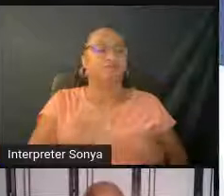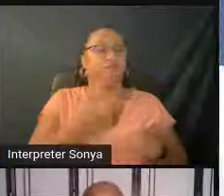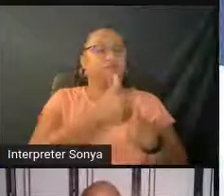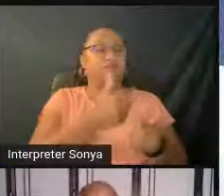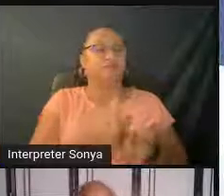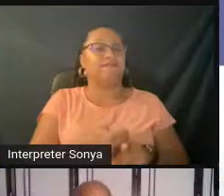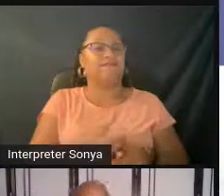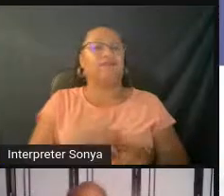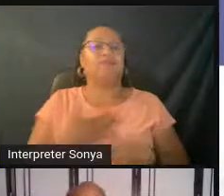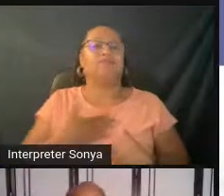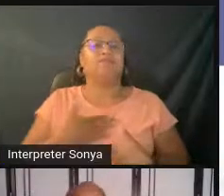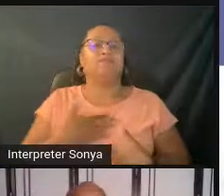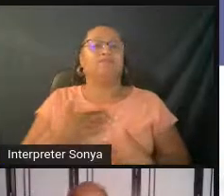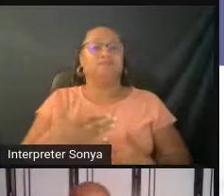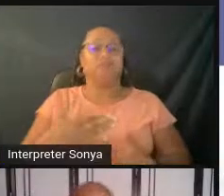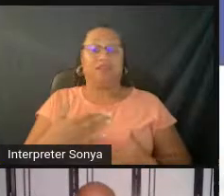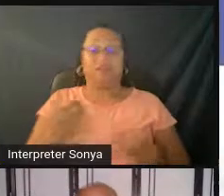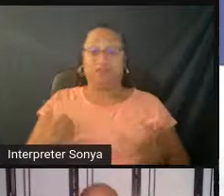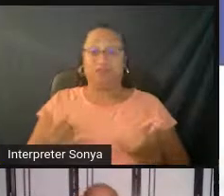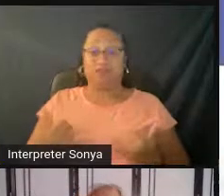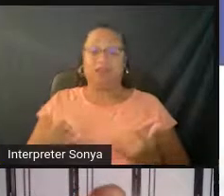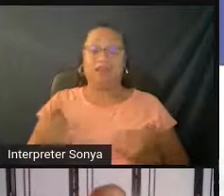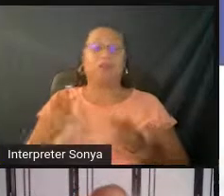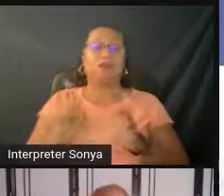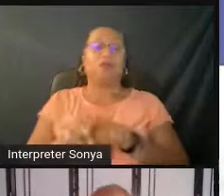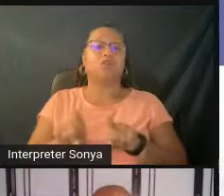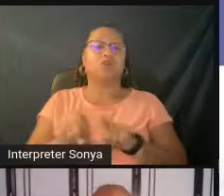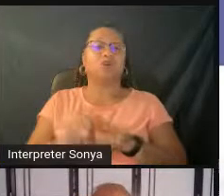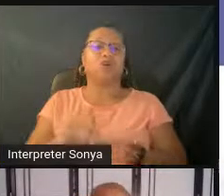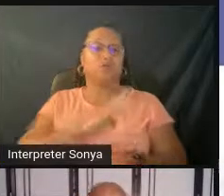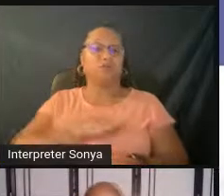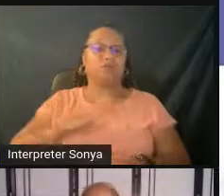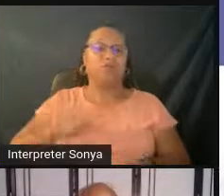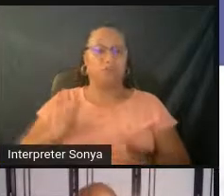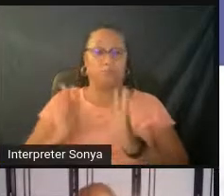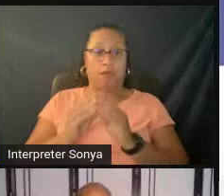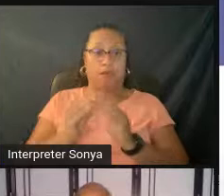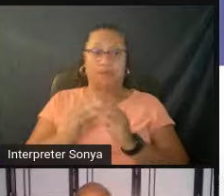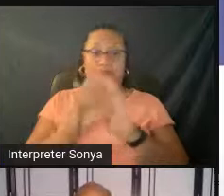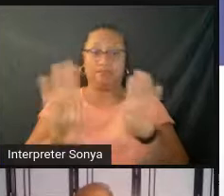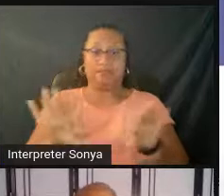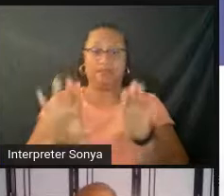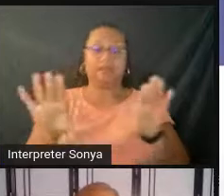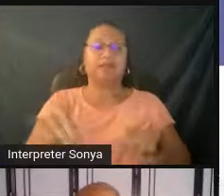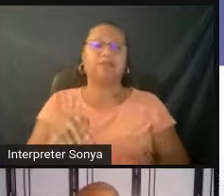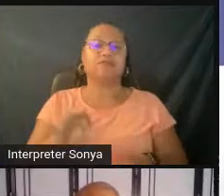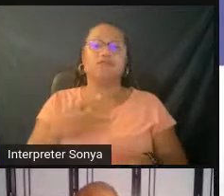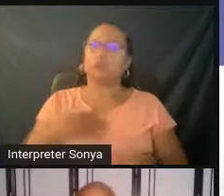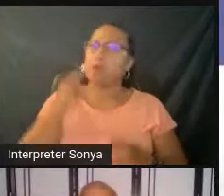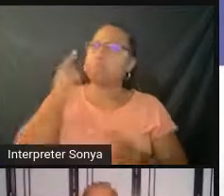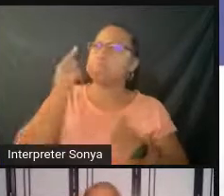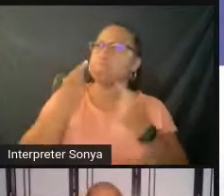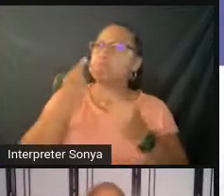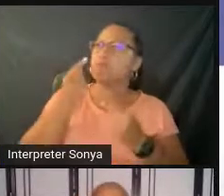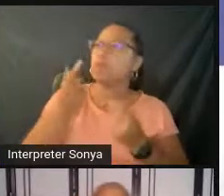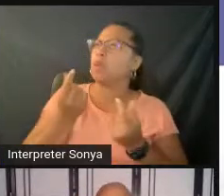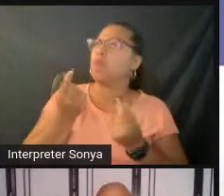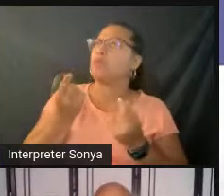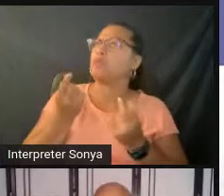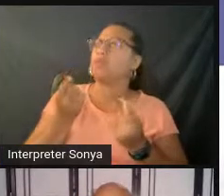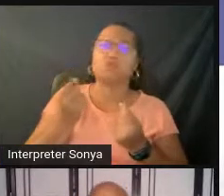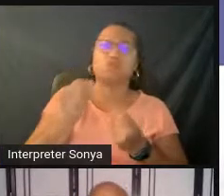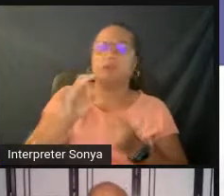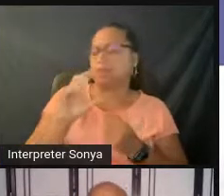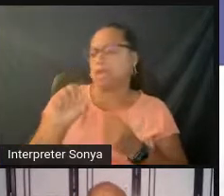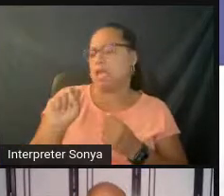Also, today is the board meeting Sunday. We are an open and transparent community, so if you're wondering, what is CSL Greater Baltimore? What